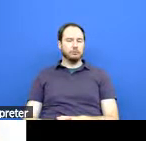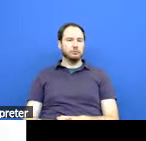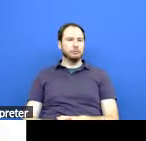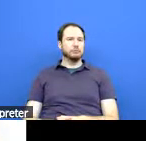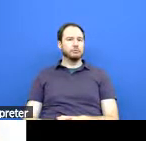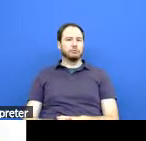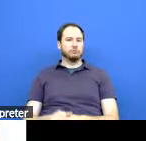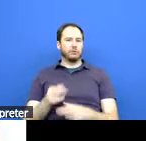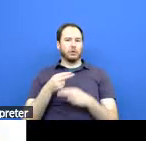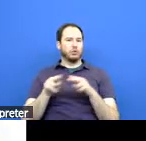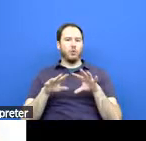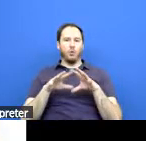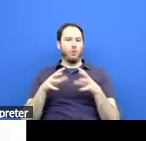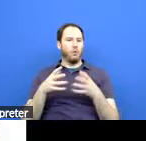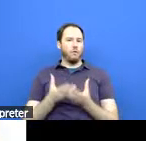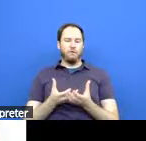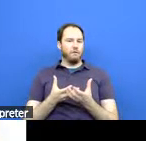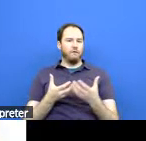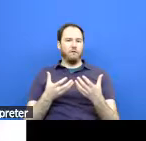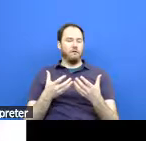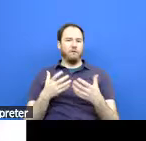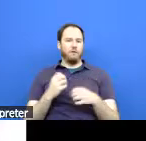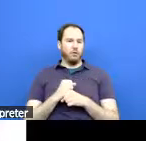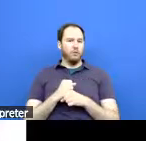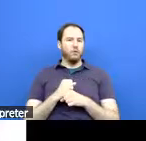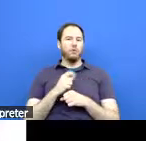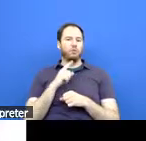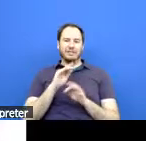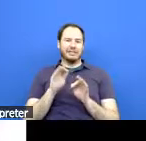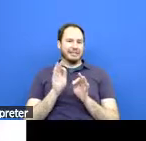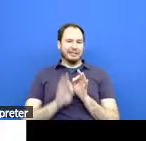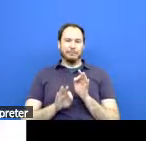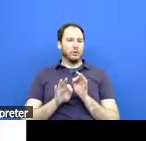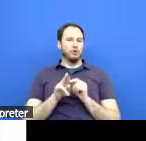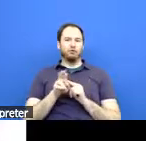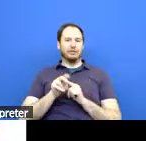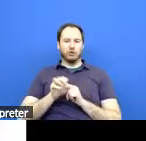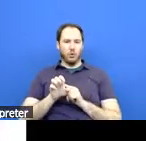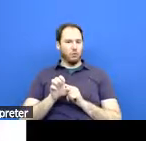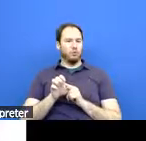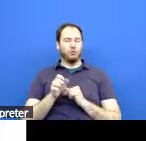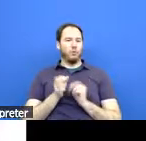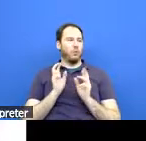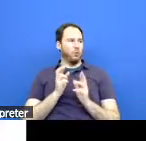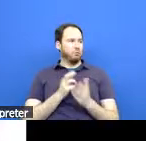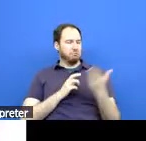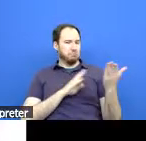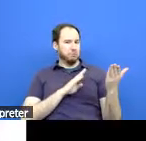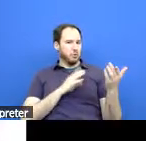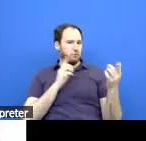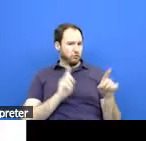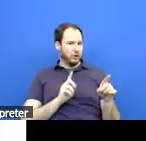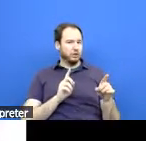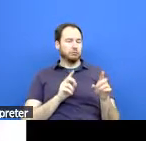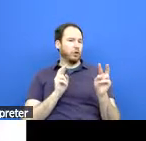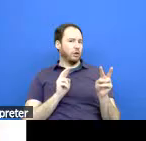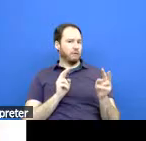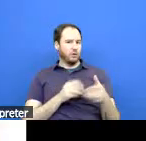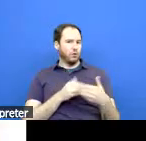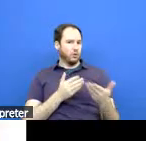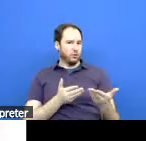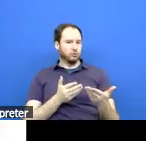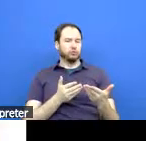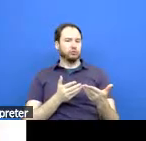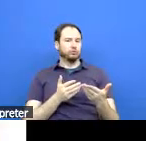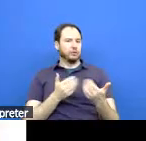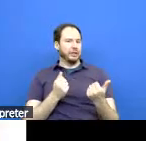That's a very brief overview of what we're looking at. I think this is fairly simplistic rezoning, and we hope the board agrees and look forward to addressing